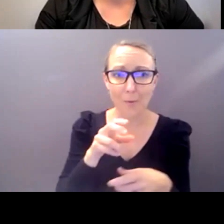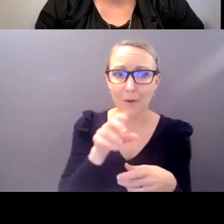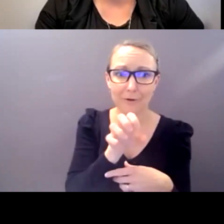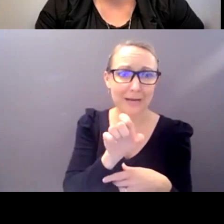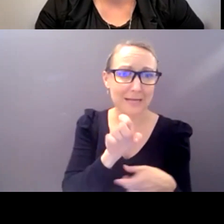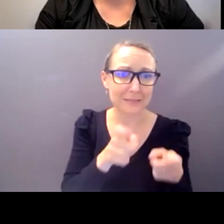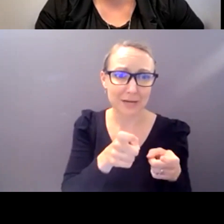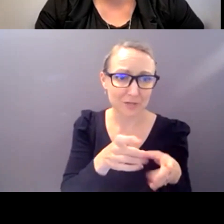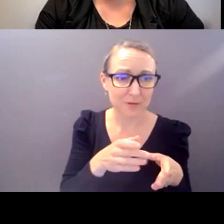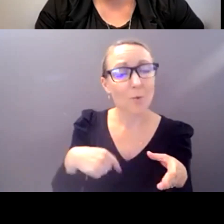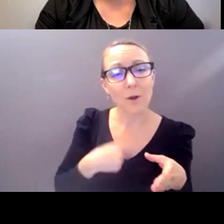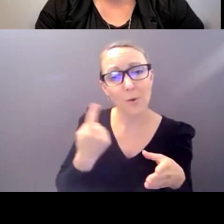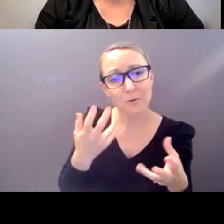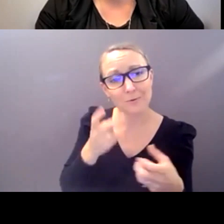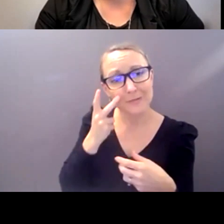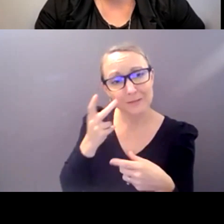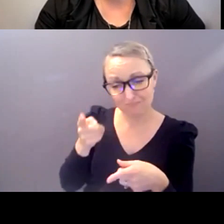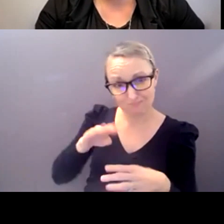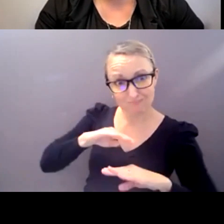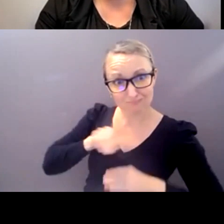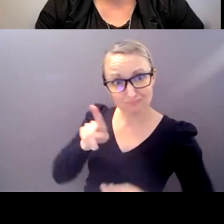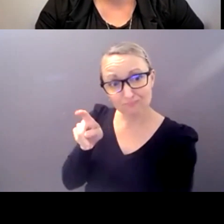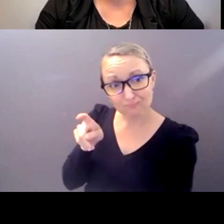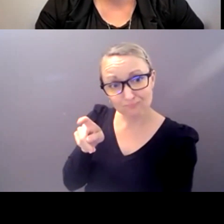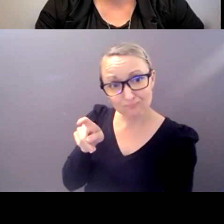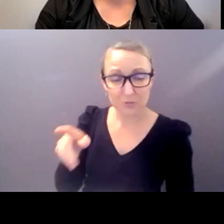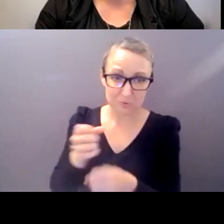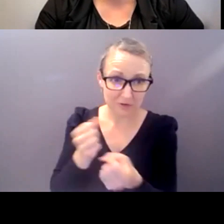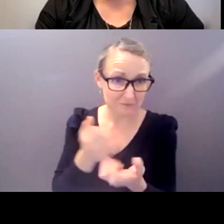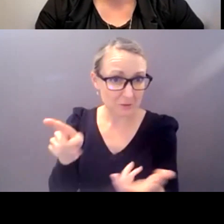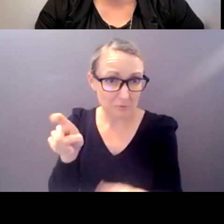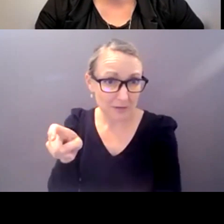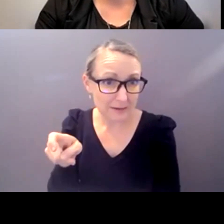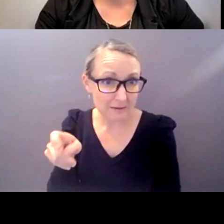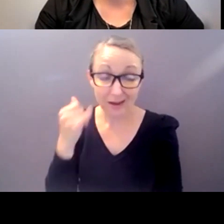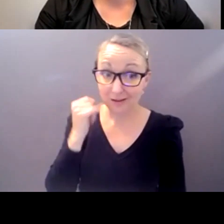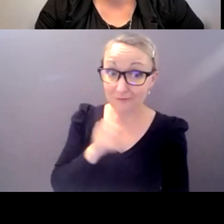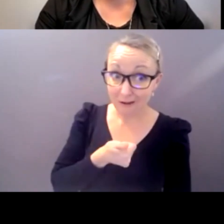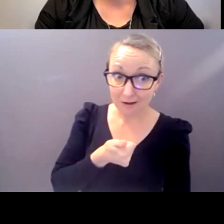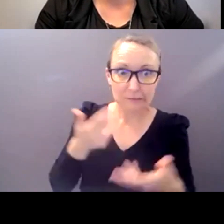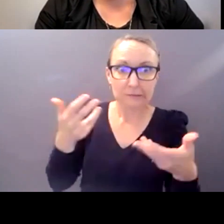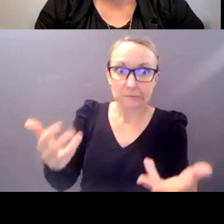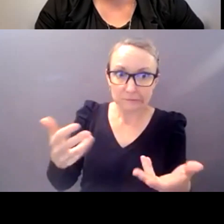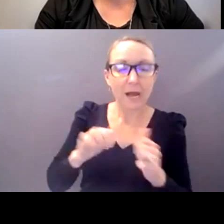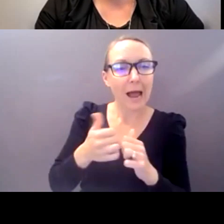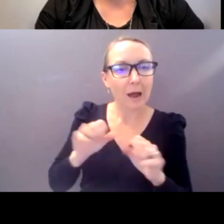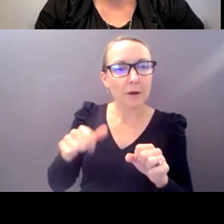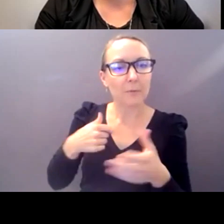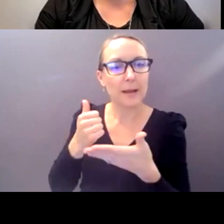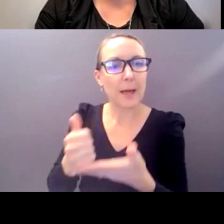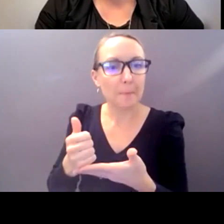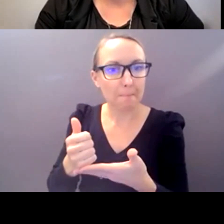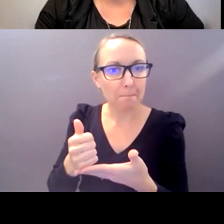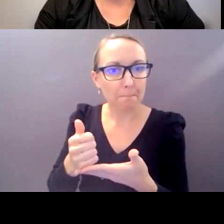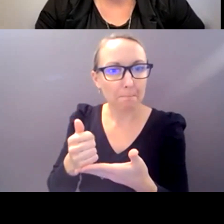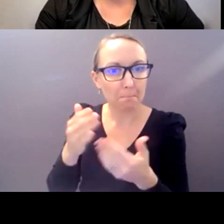you get what you needed to do? What you needed, what you called for. And if you didn't, how else can we help you? And that is